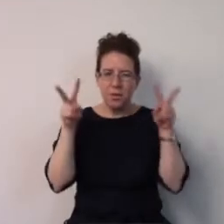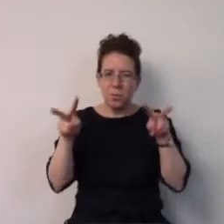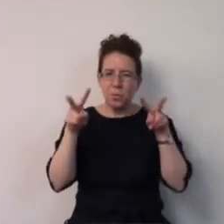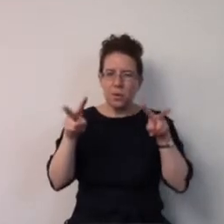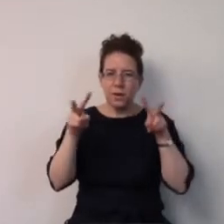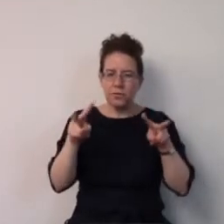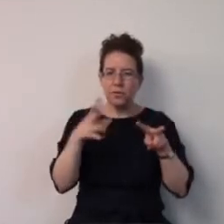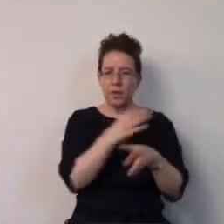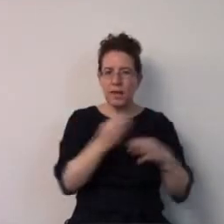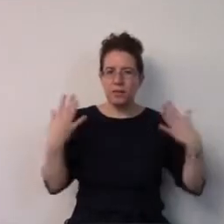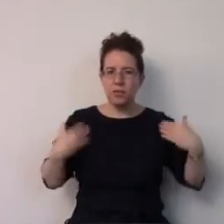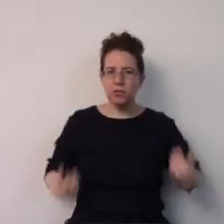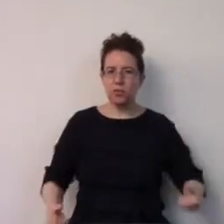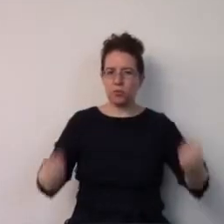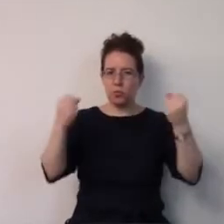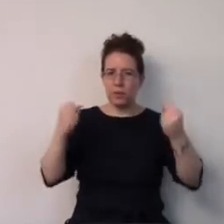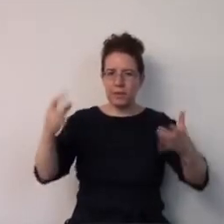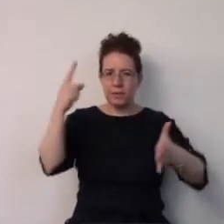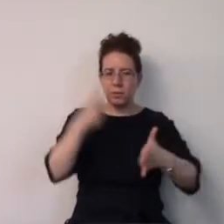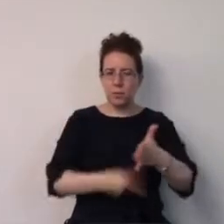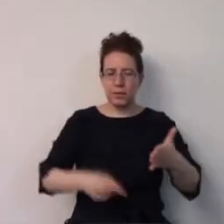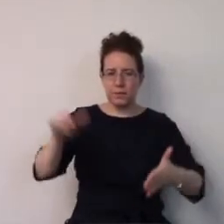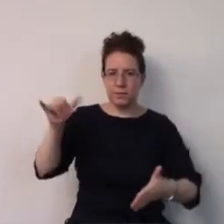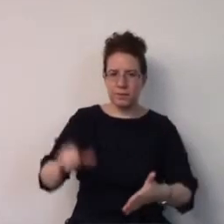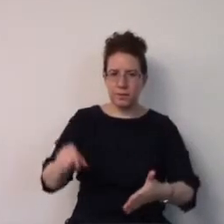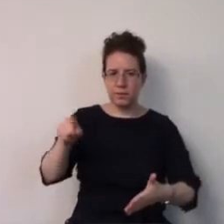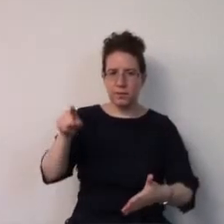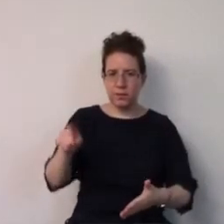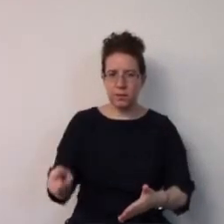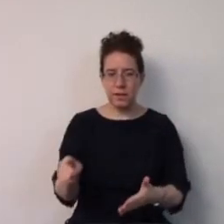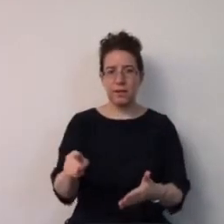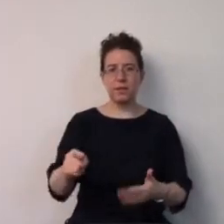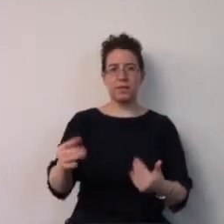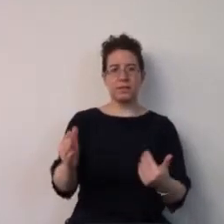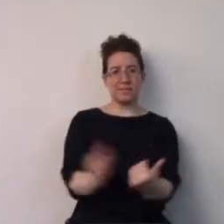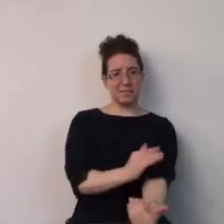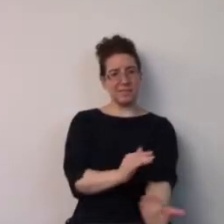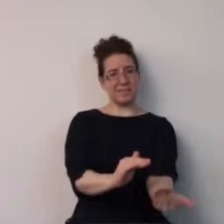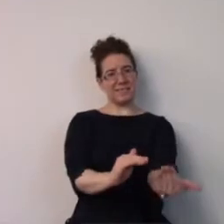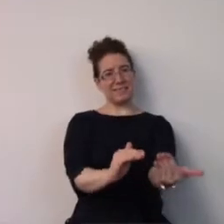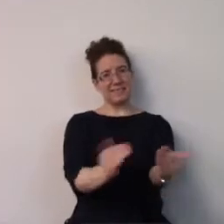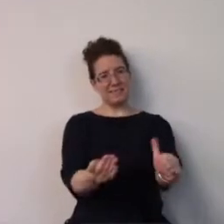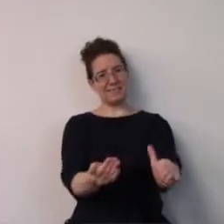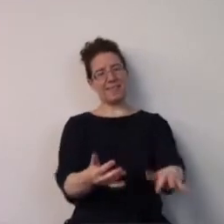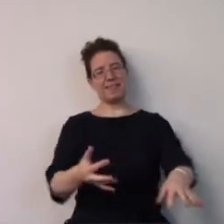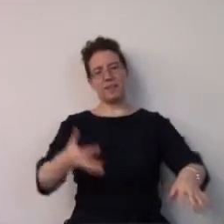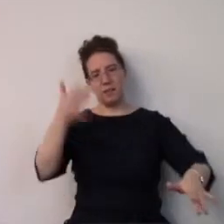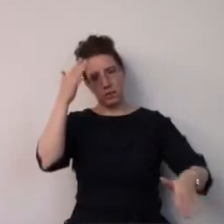to die. Uh-huh. For I have not found thy works perfect before God. Remember, therefore,